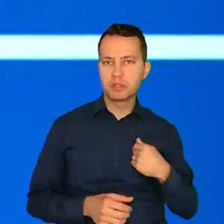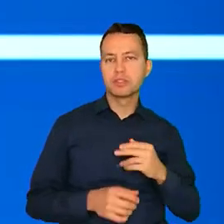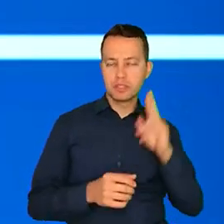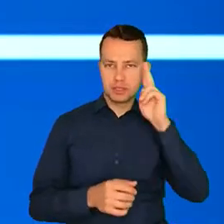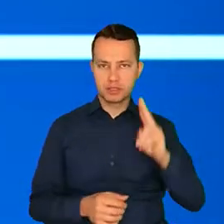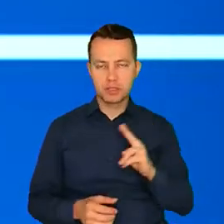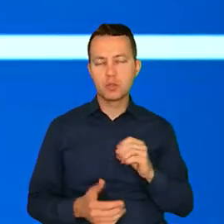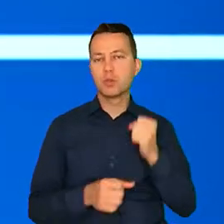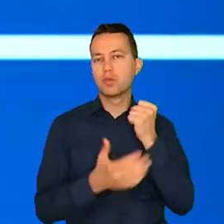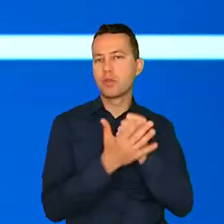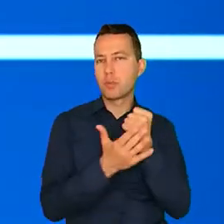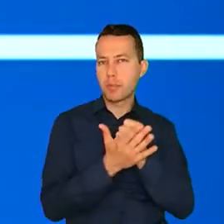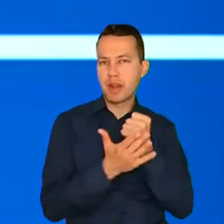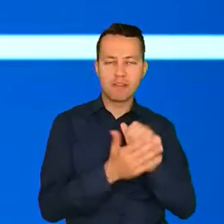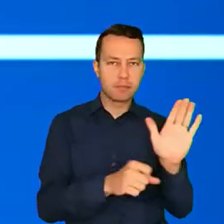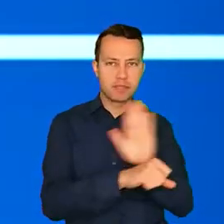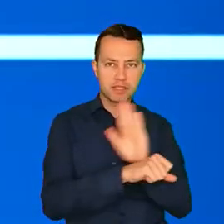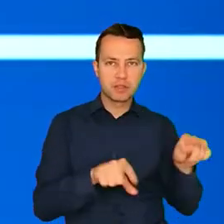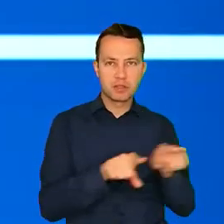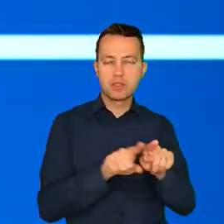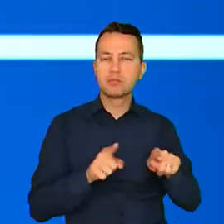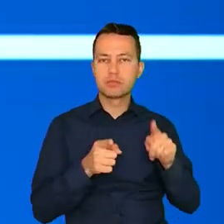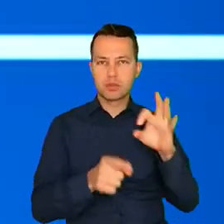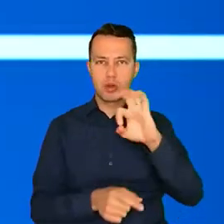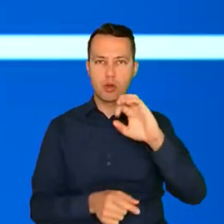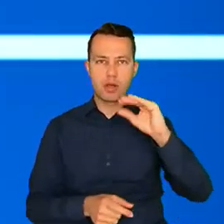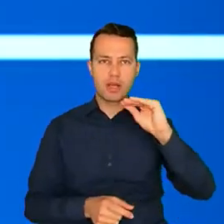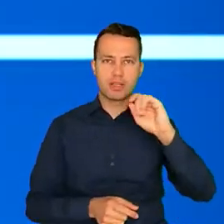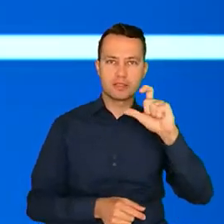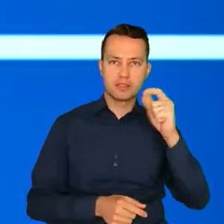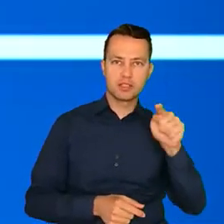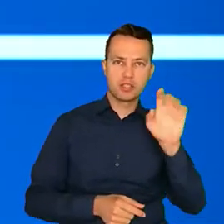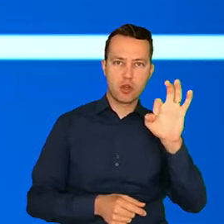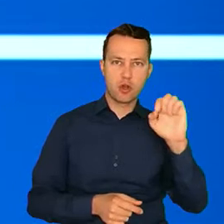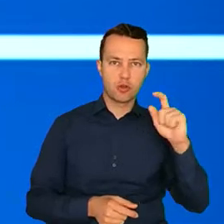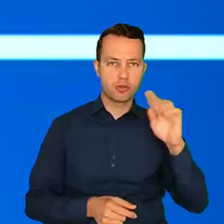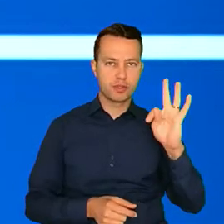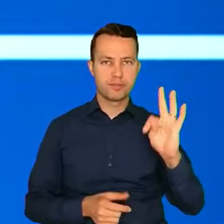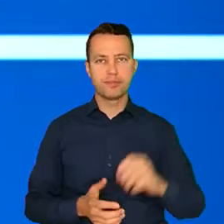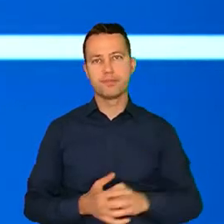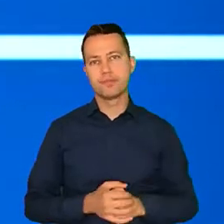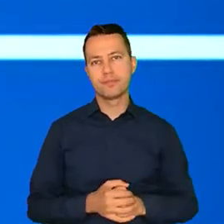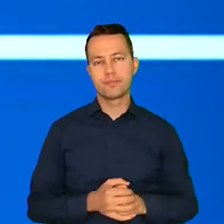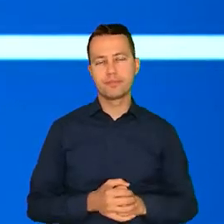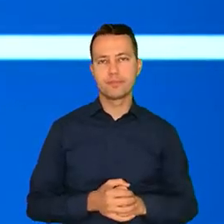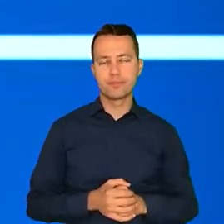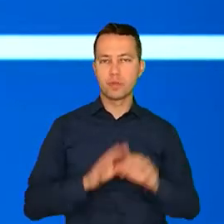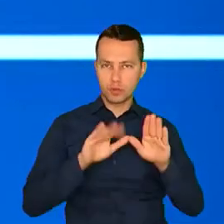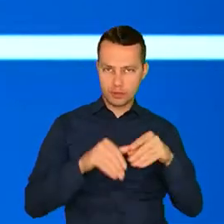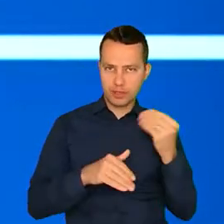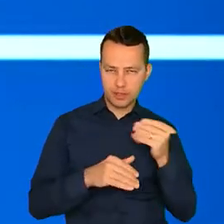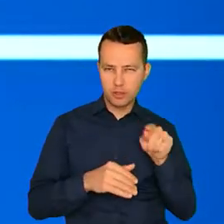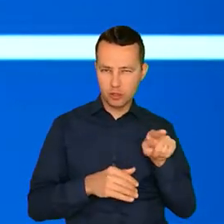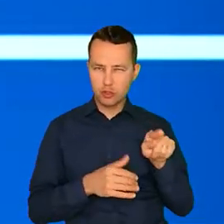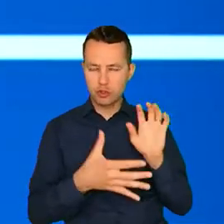and Business, member organization of OECD Watch. Beata will stay with us because we will be